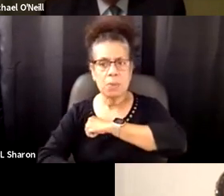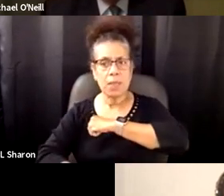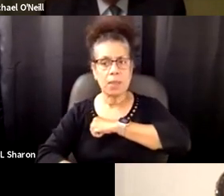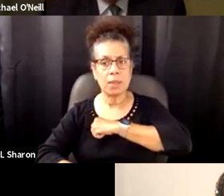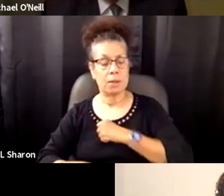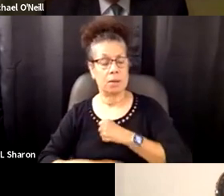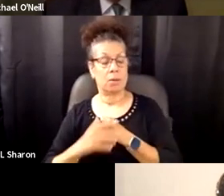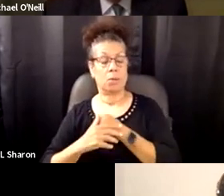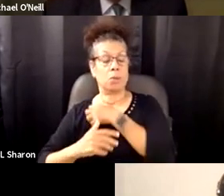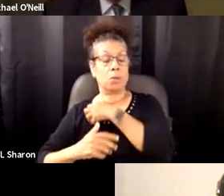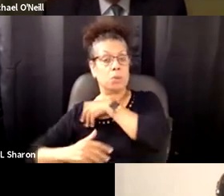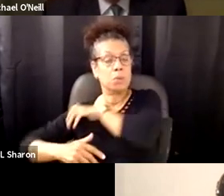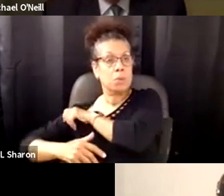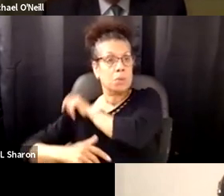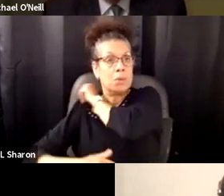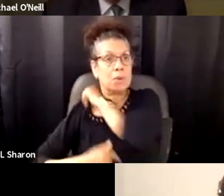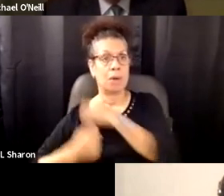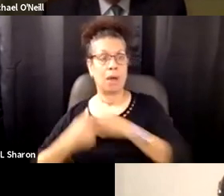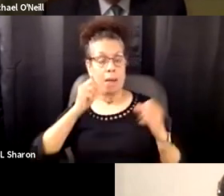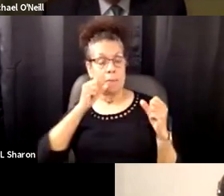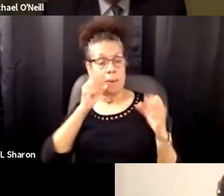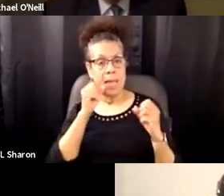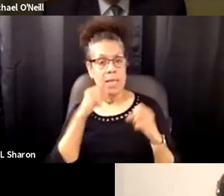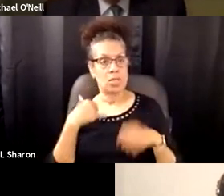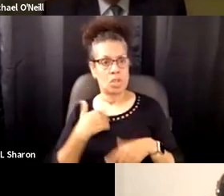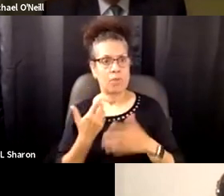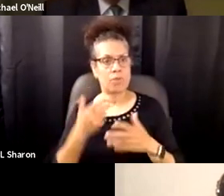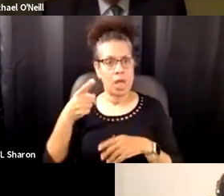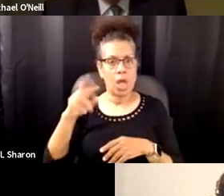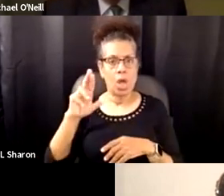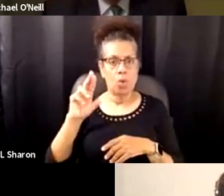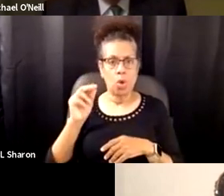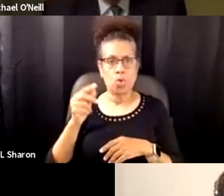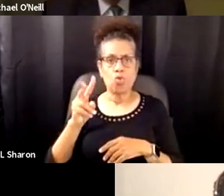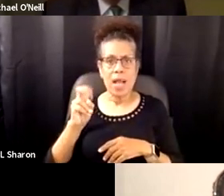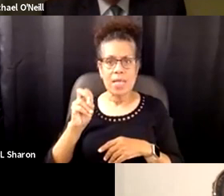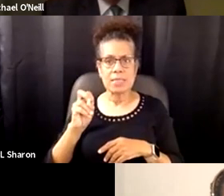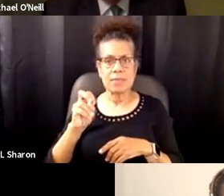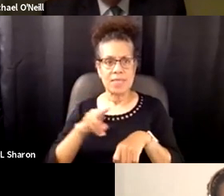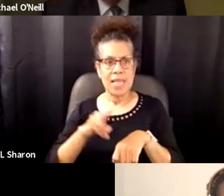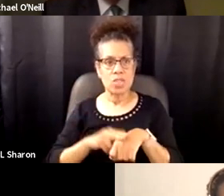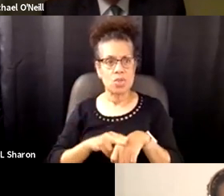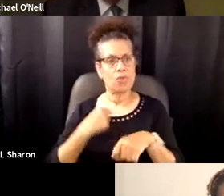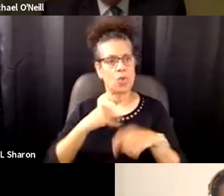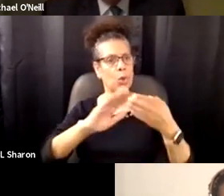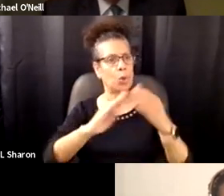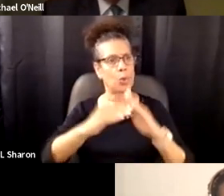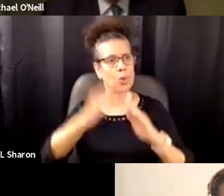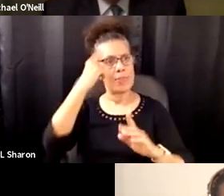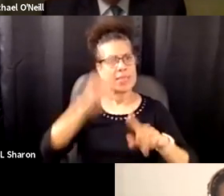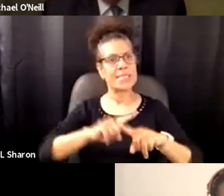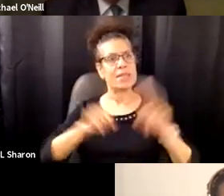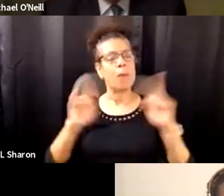i've just been amazed by the progressive nature of the community to think very differently about student